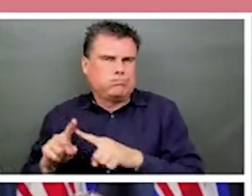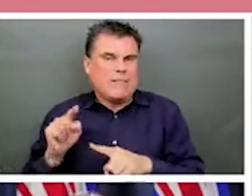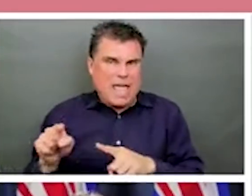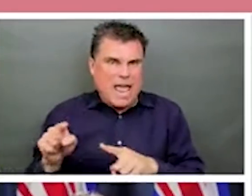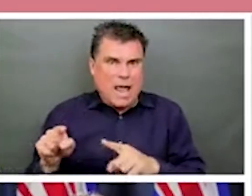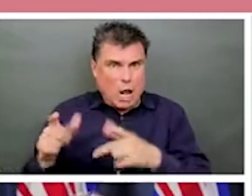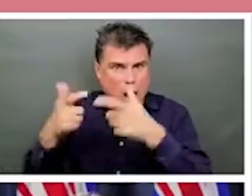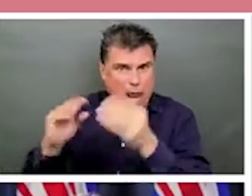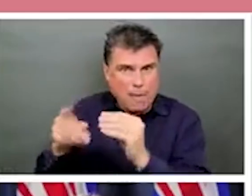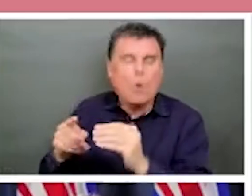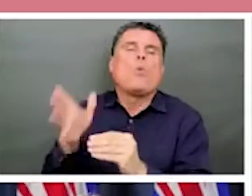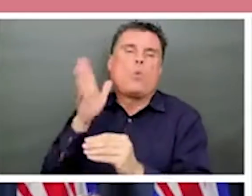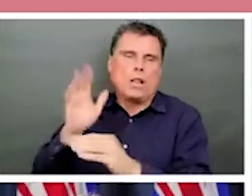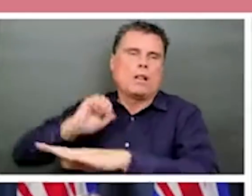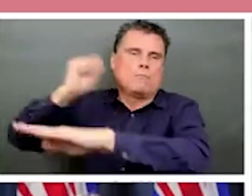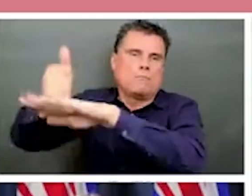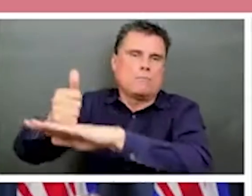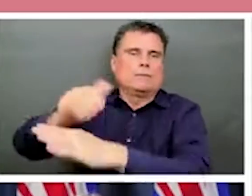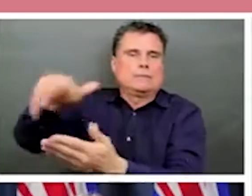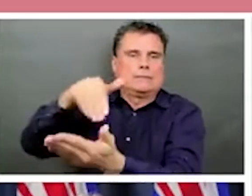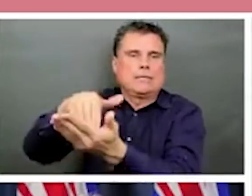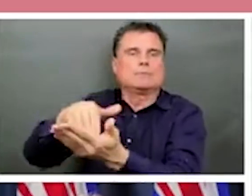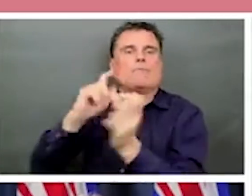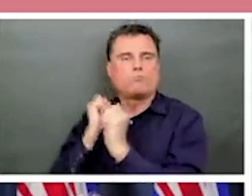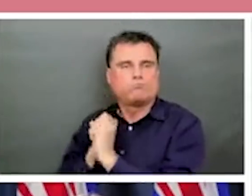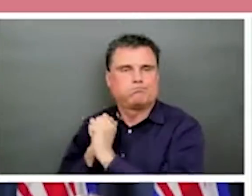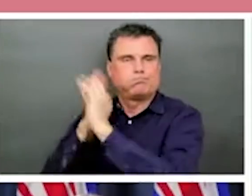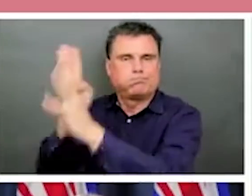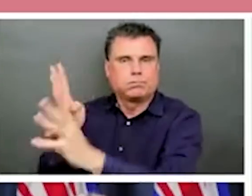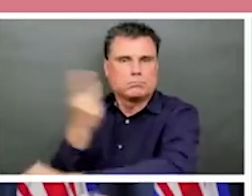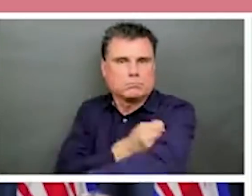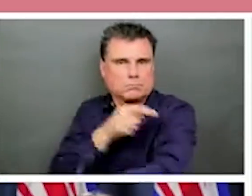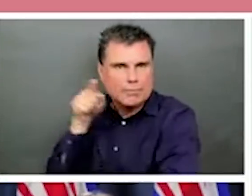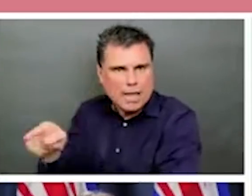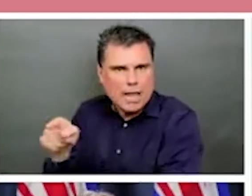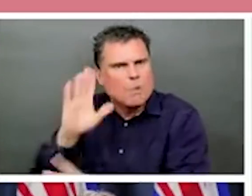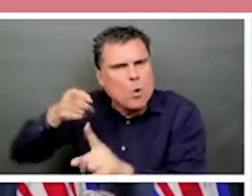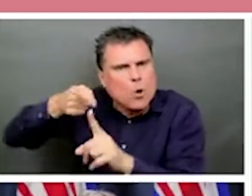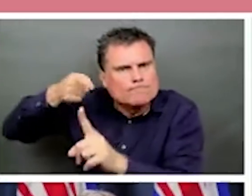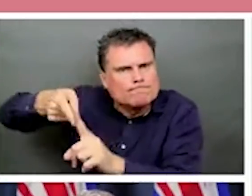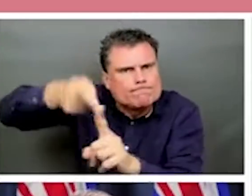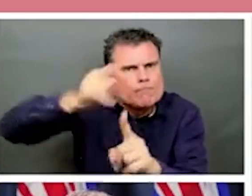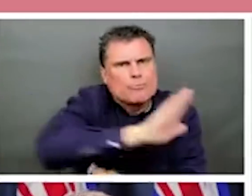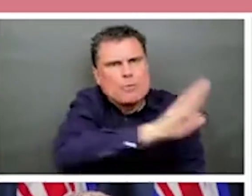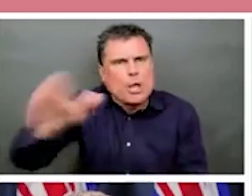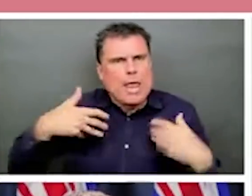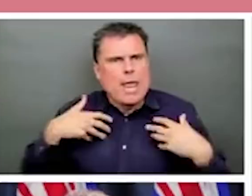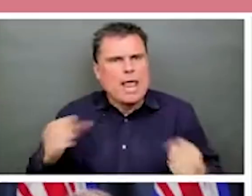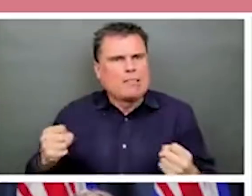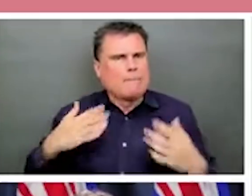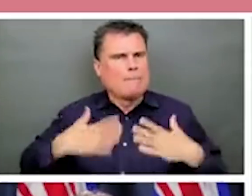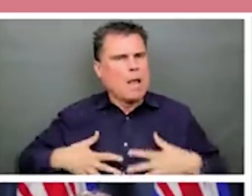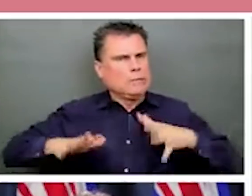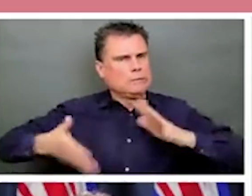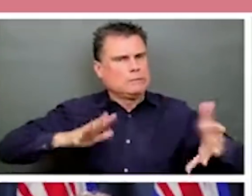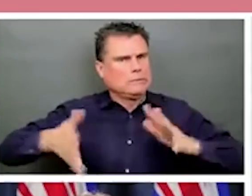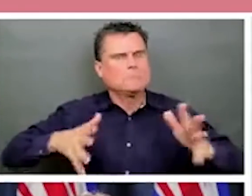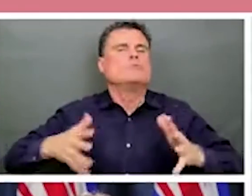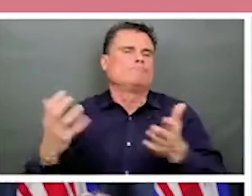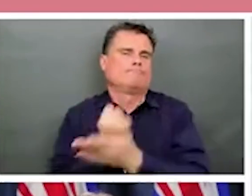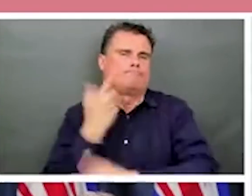flow through our immunization clinics. You know, just a note about our smaller health